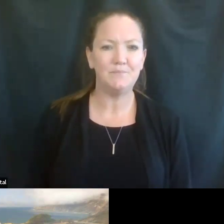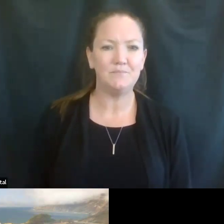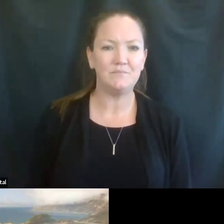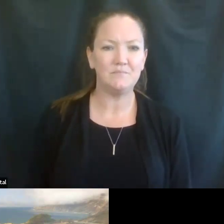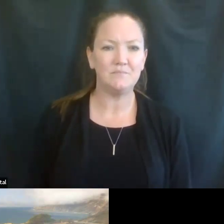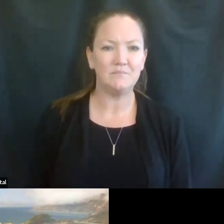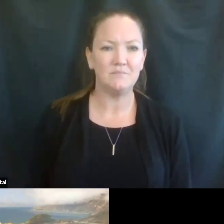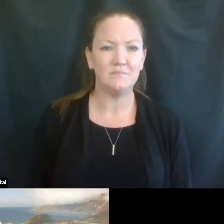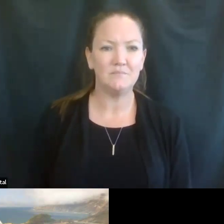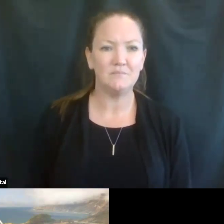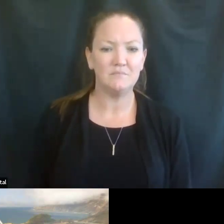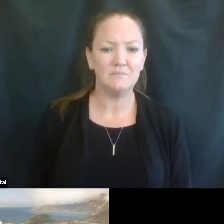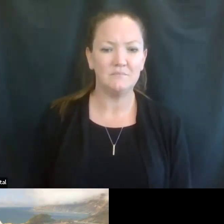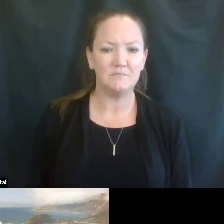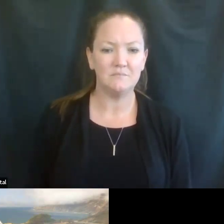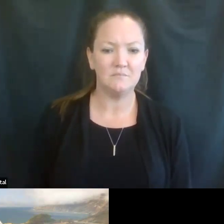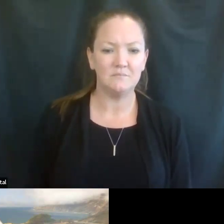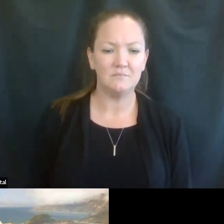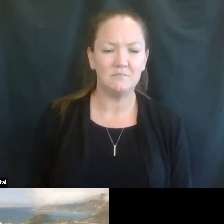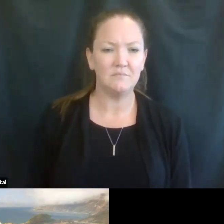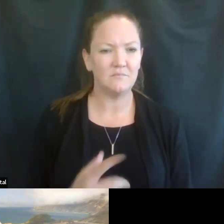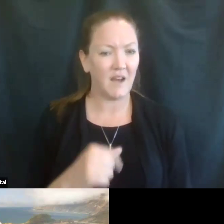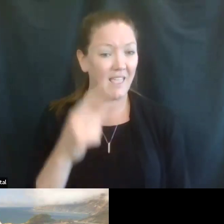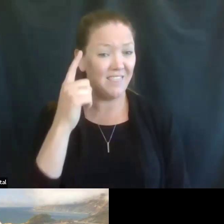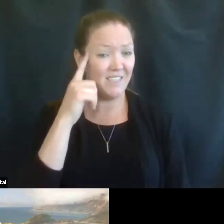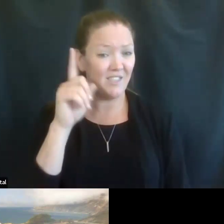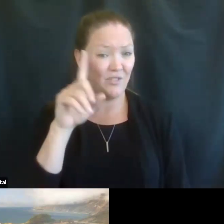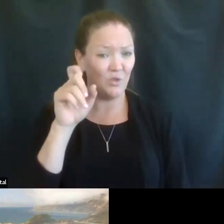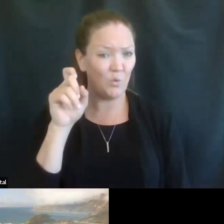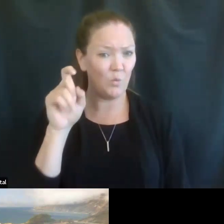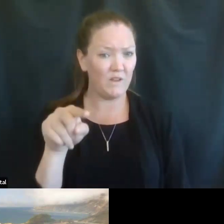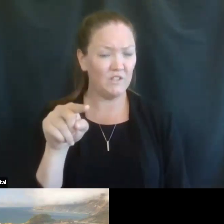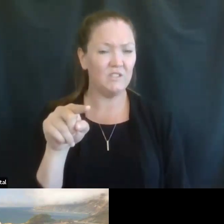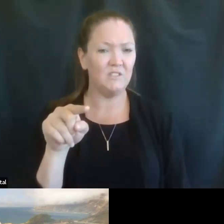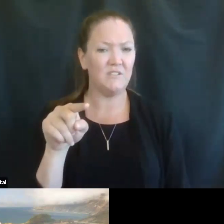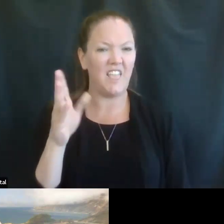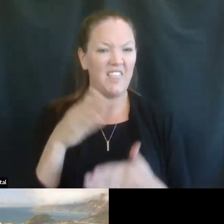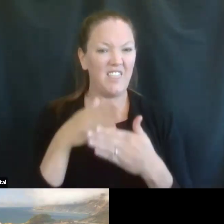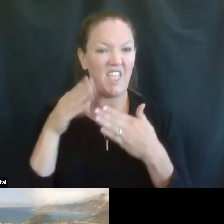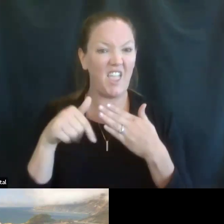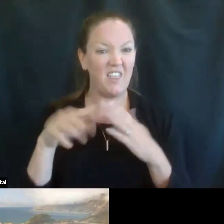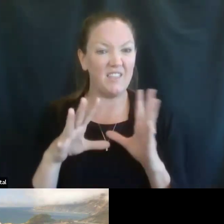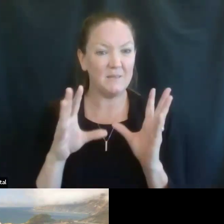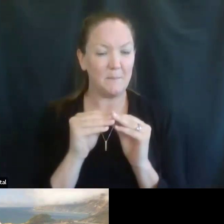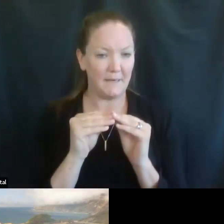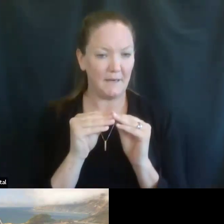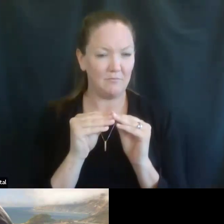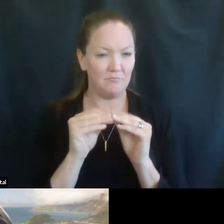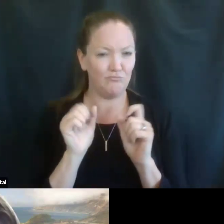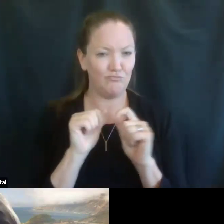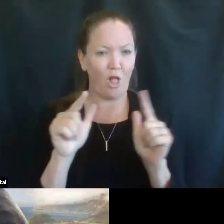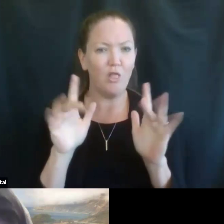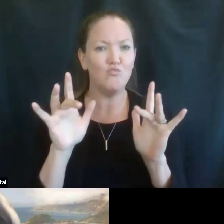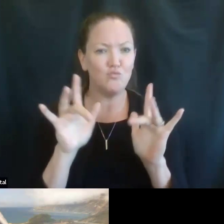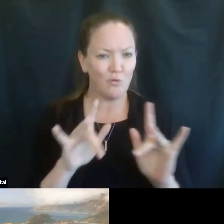I think Let's if the question is at the end of these meetings, all of the recordings and the